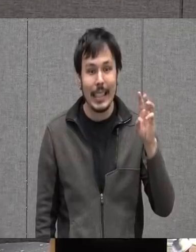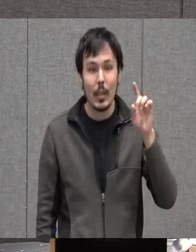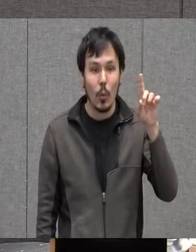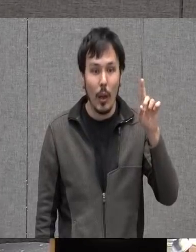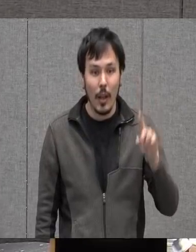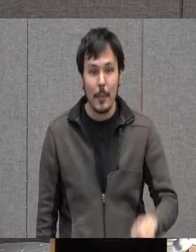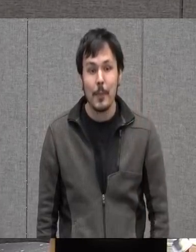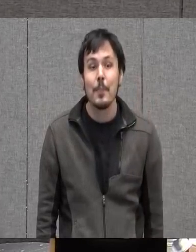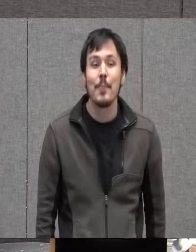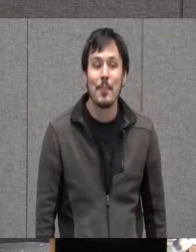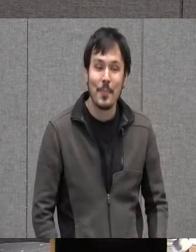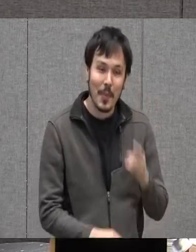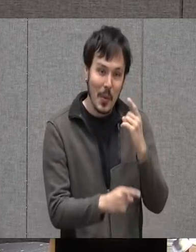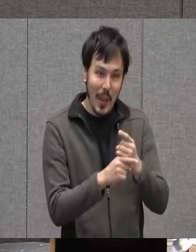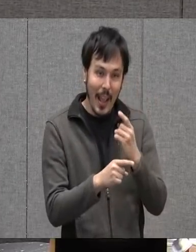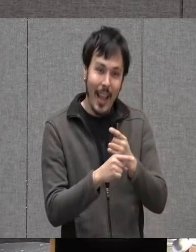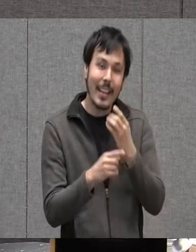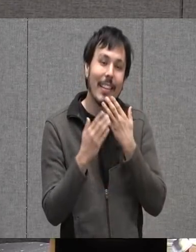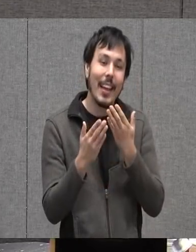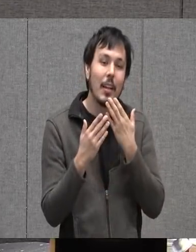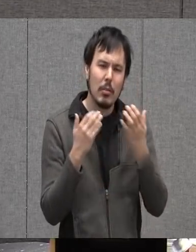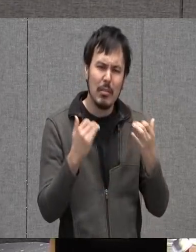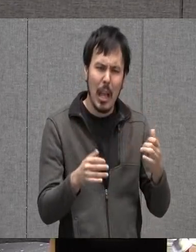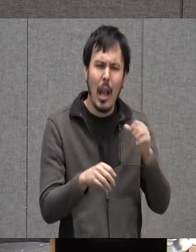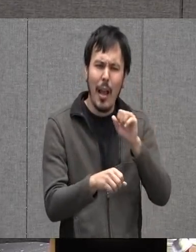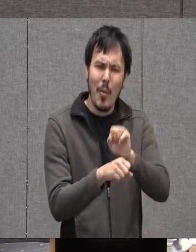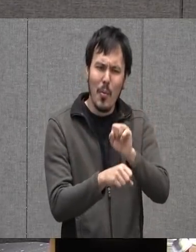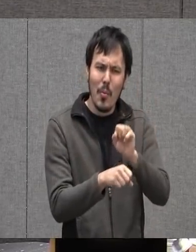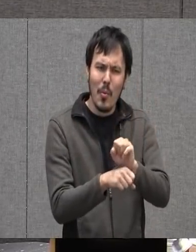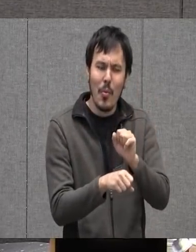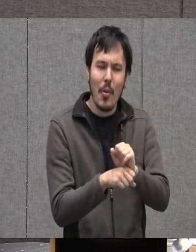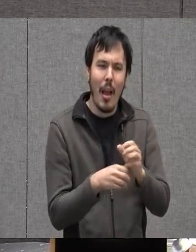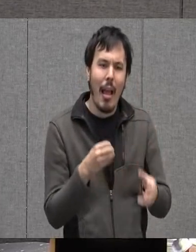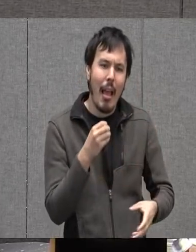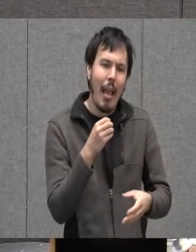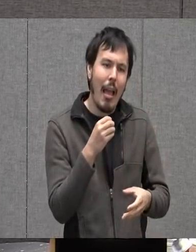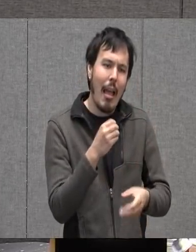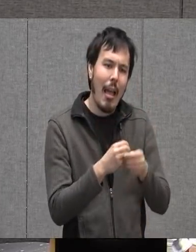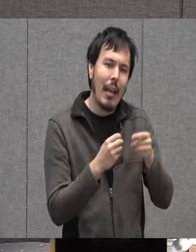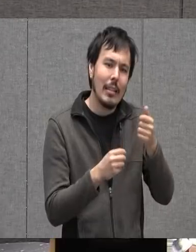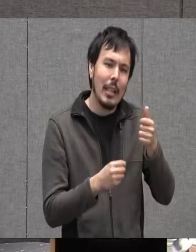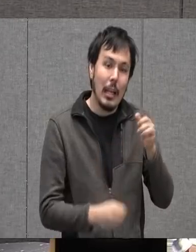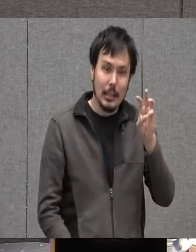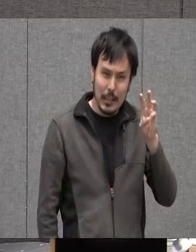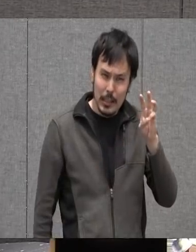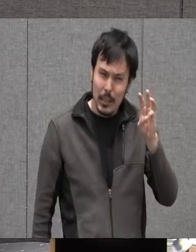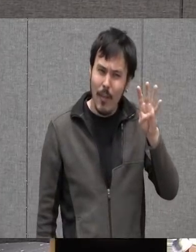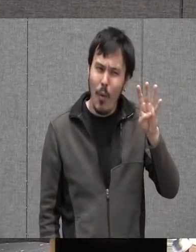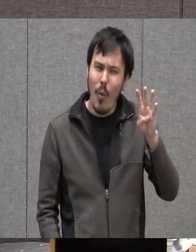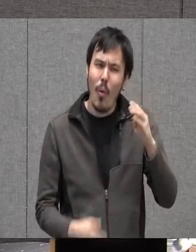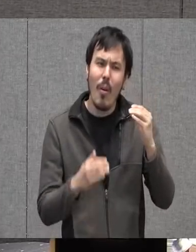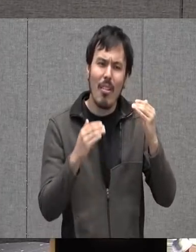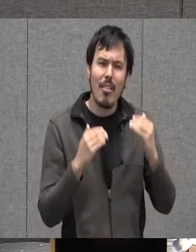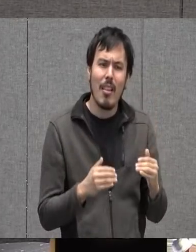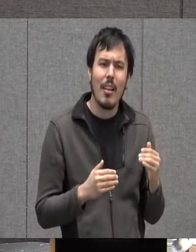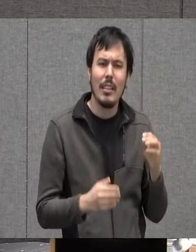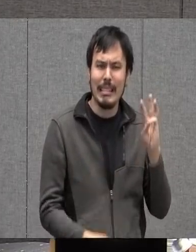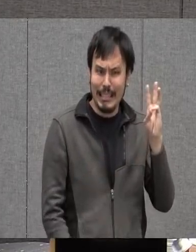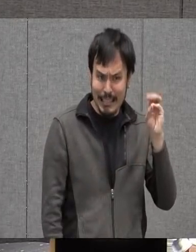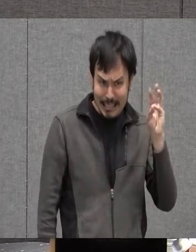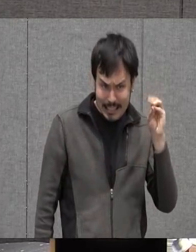61, right. Now we've got to work on some tens, right? 64. What comes after the